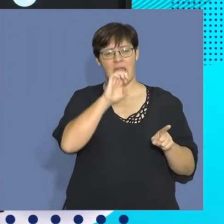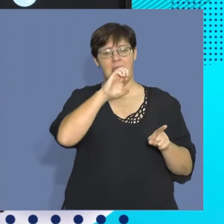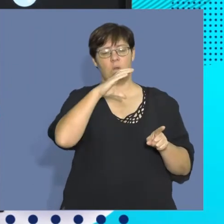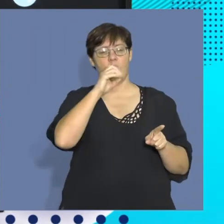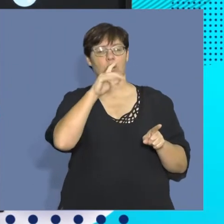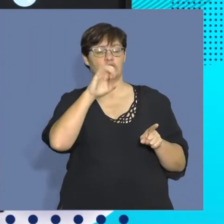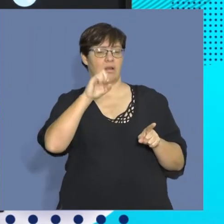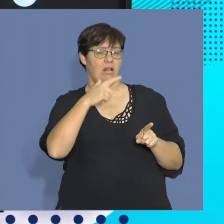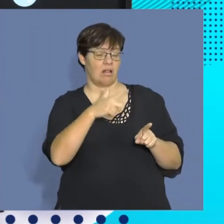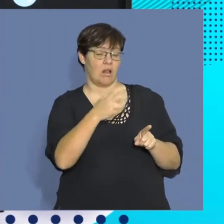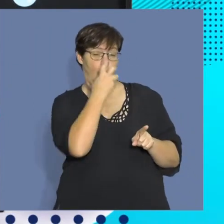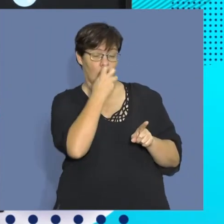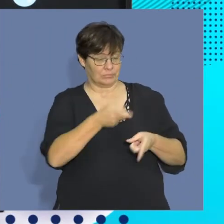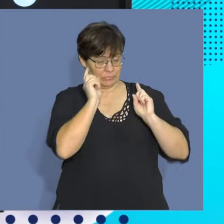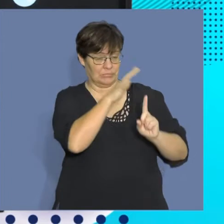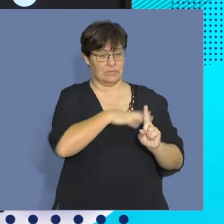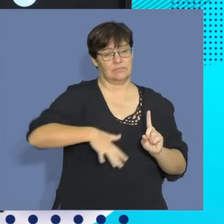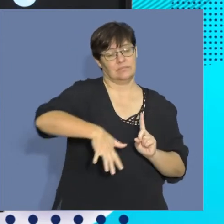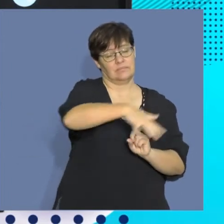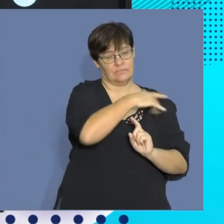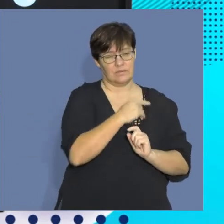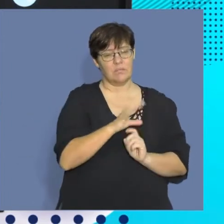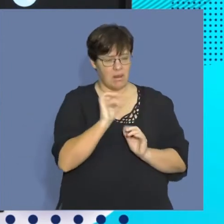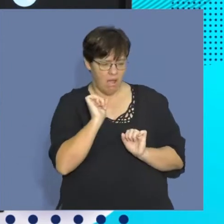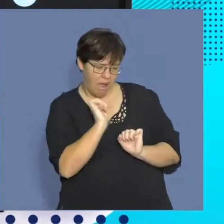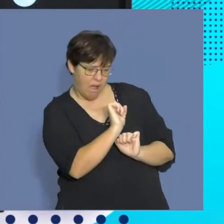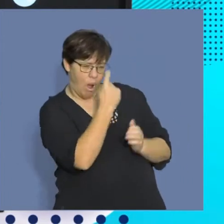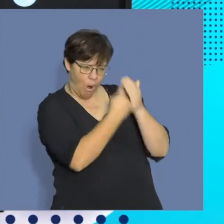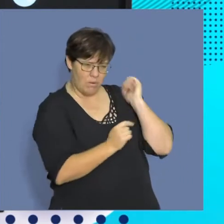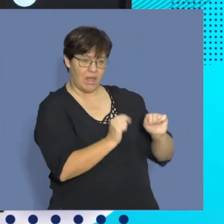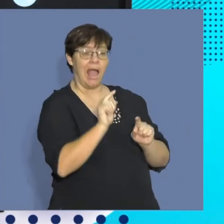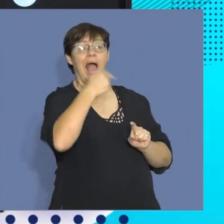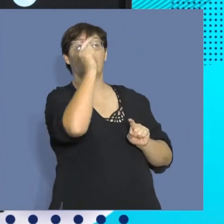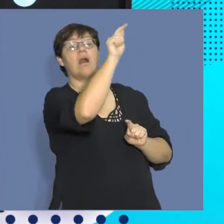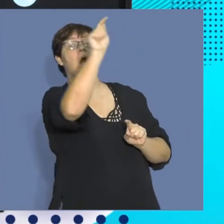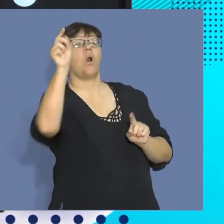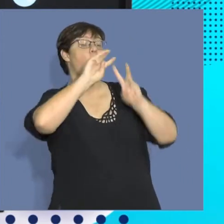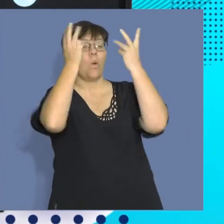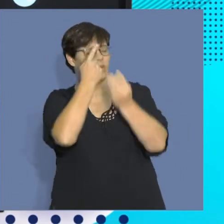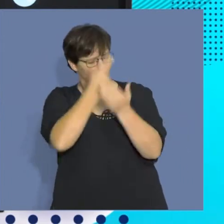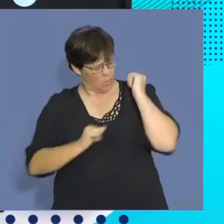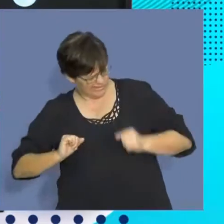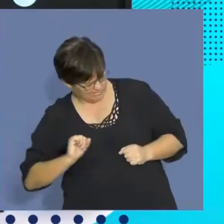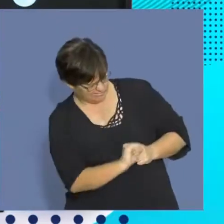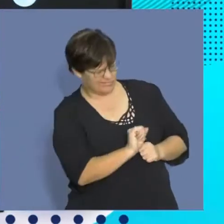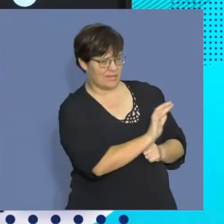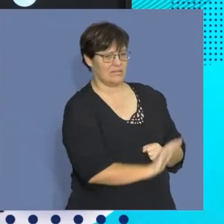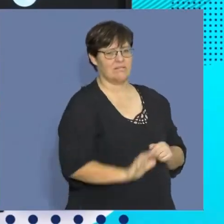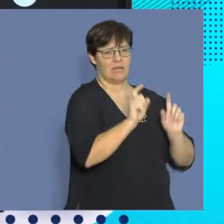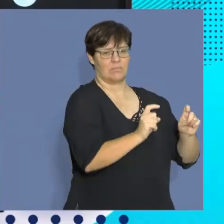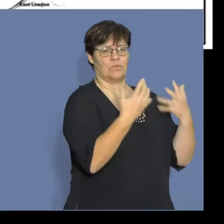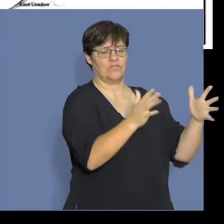ecological hotspot. Again, an area that has unique plants that are found nowhere else in the world but endemic to that